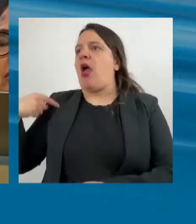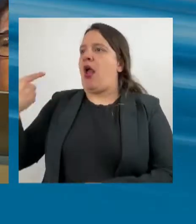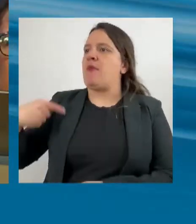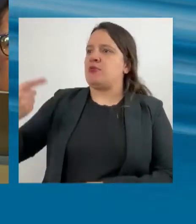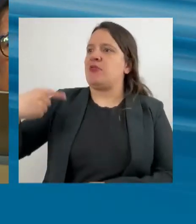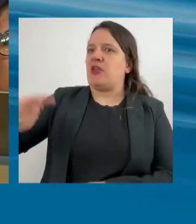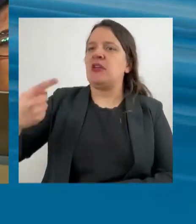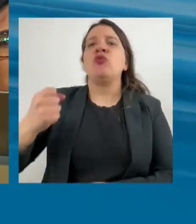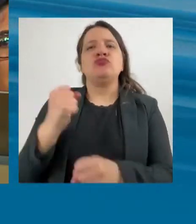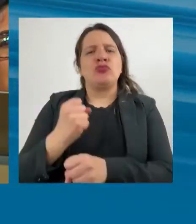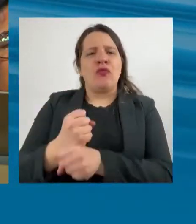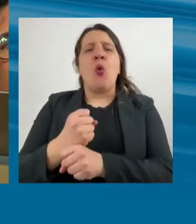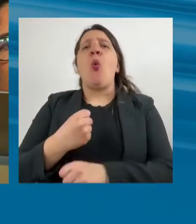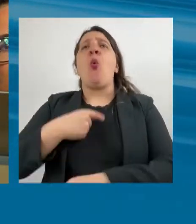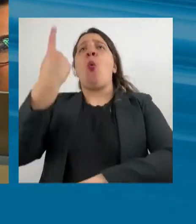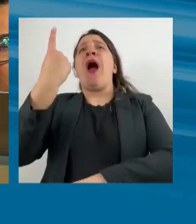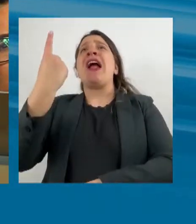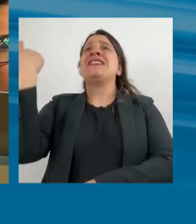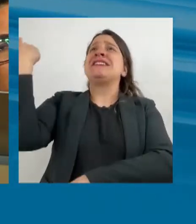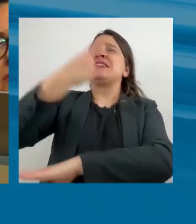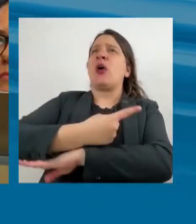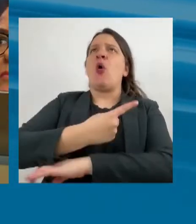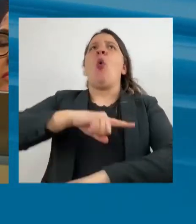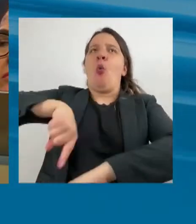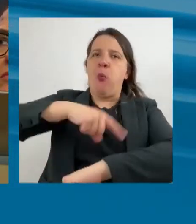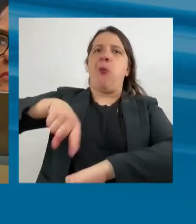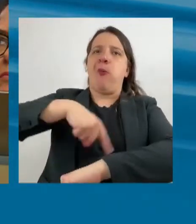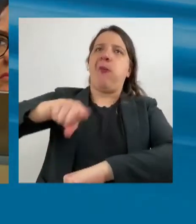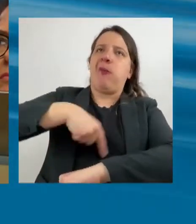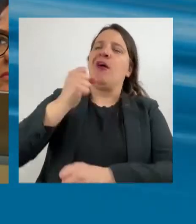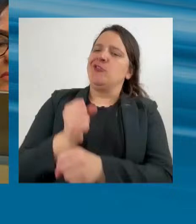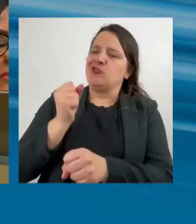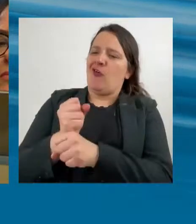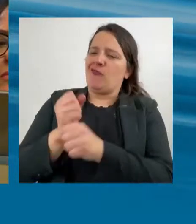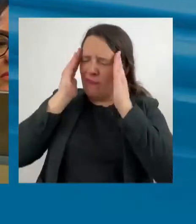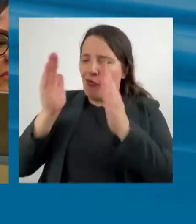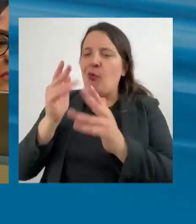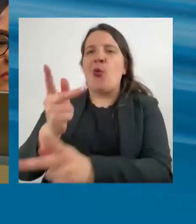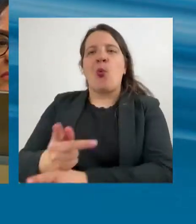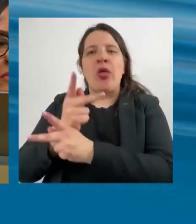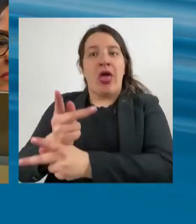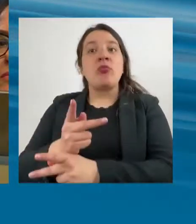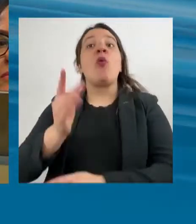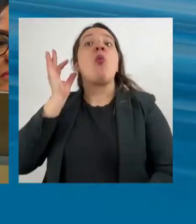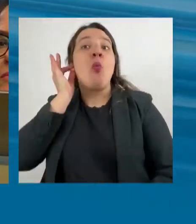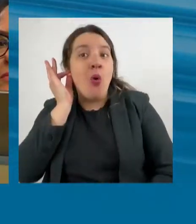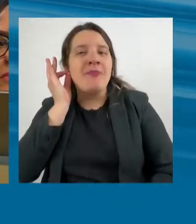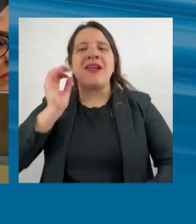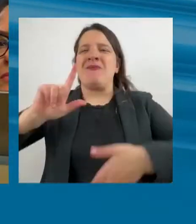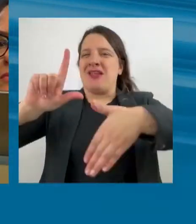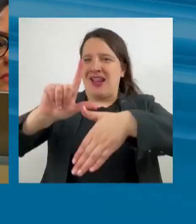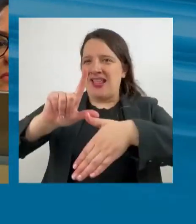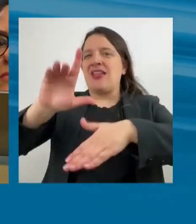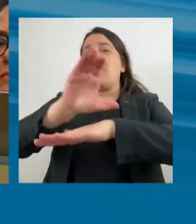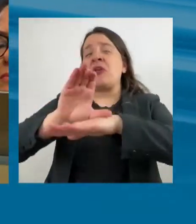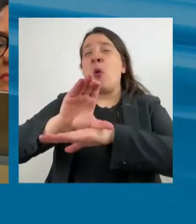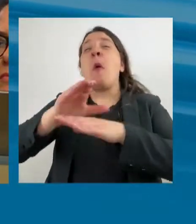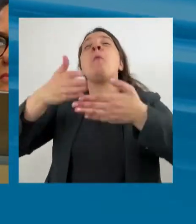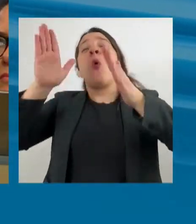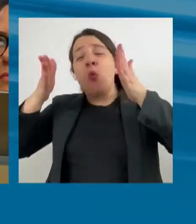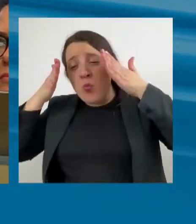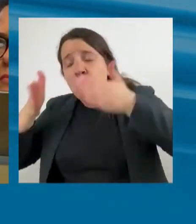daily work that uses large numbers of hours of millions of women in Latin America and the